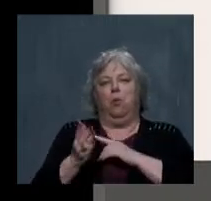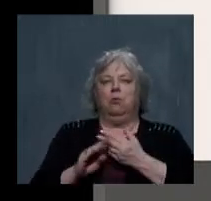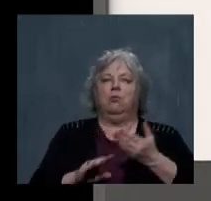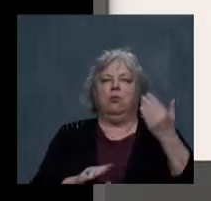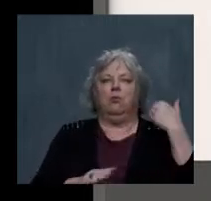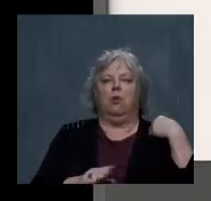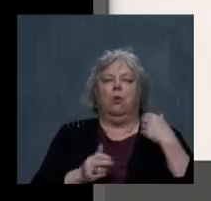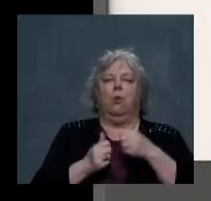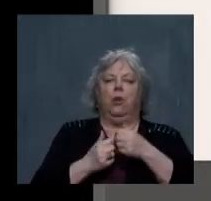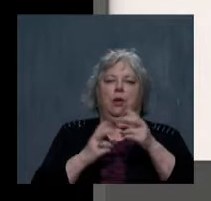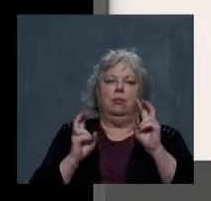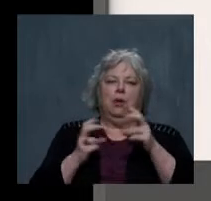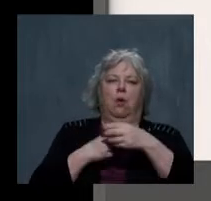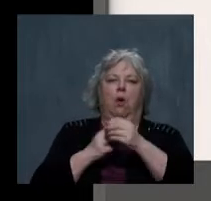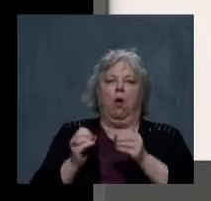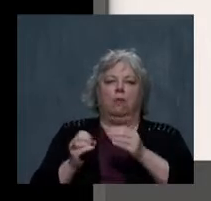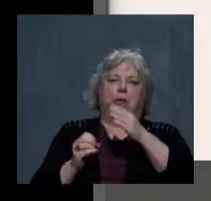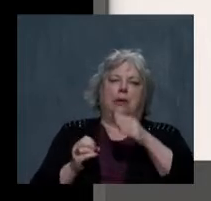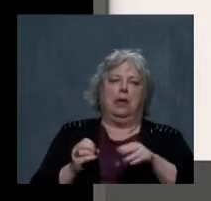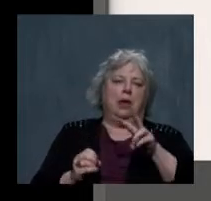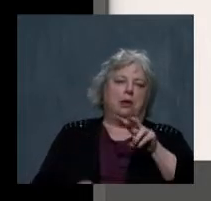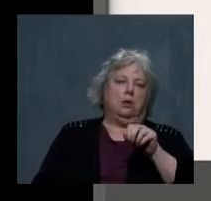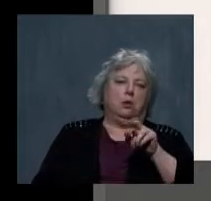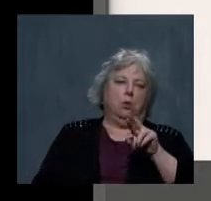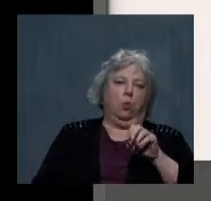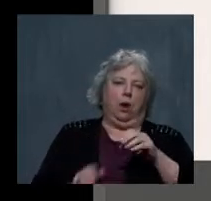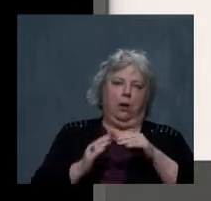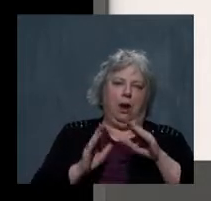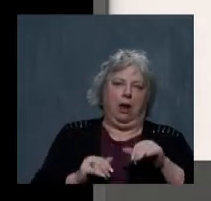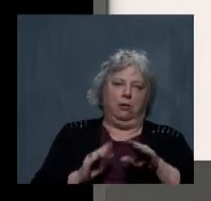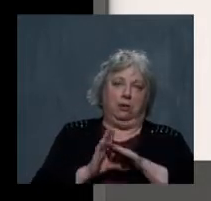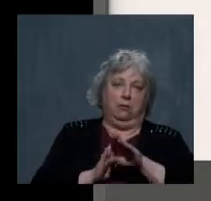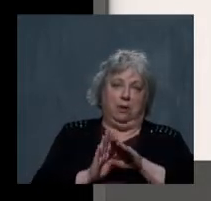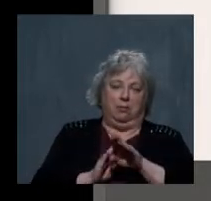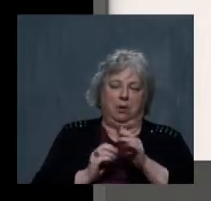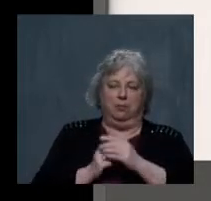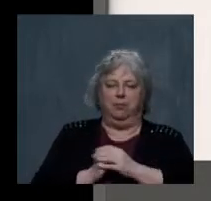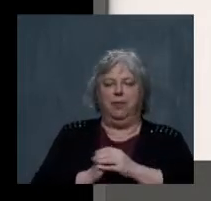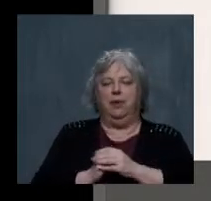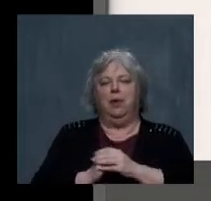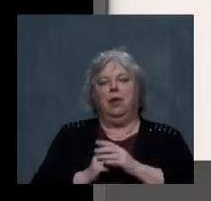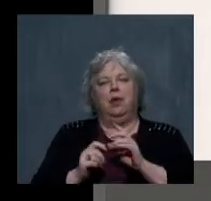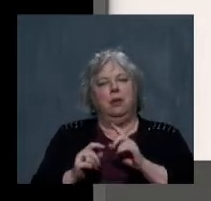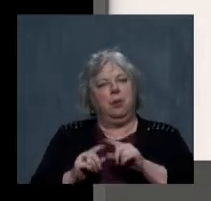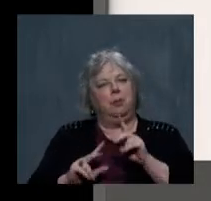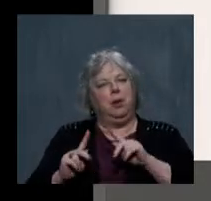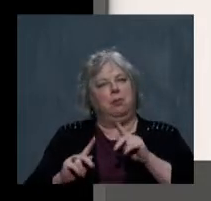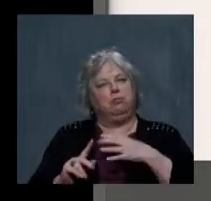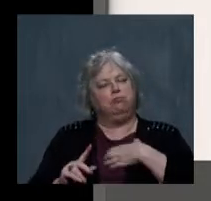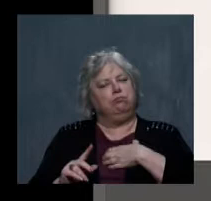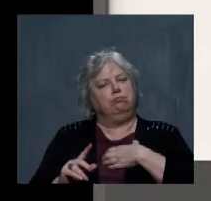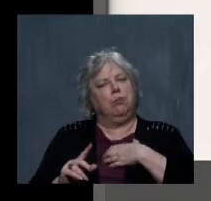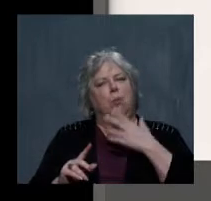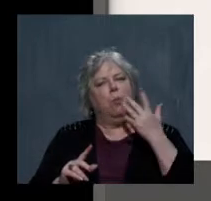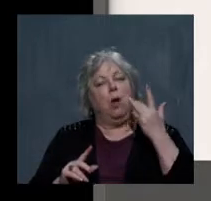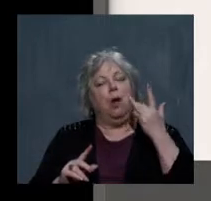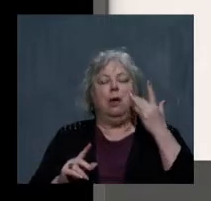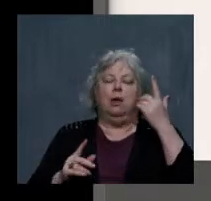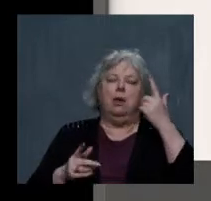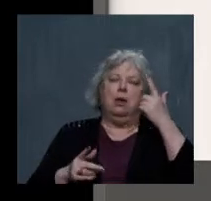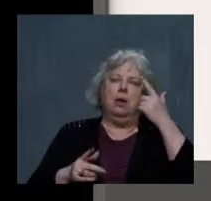a office warehouse development, and one of the reasons that it drew opposition was because